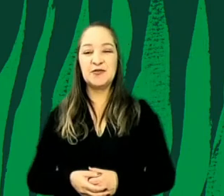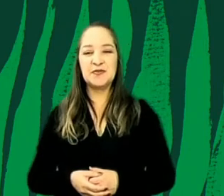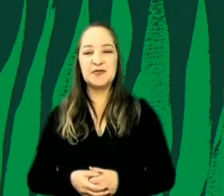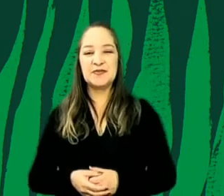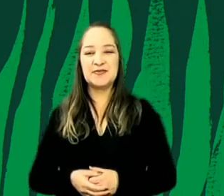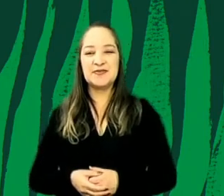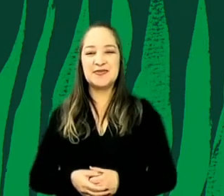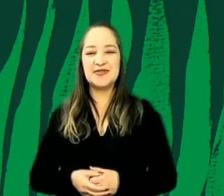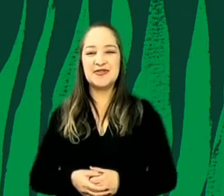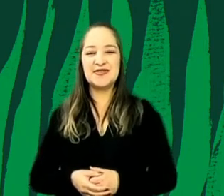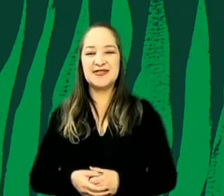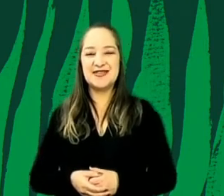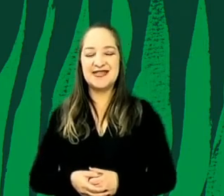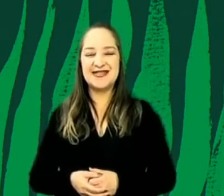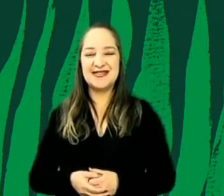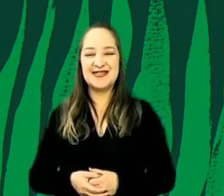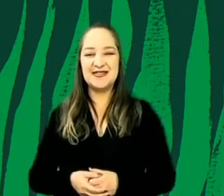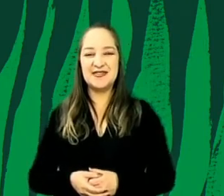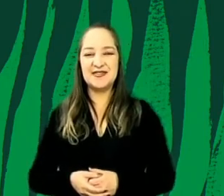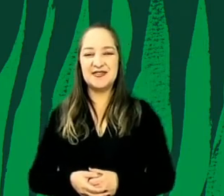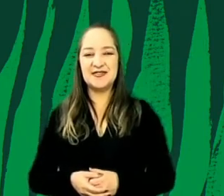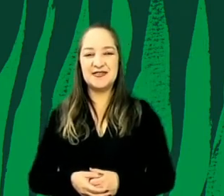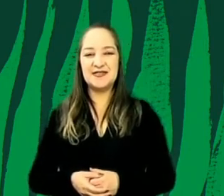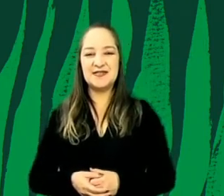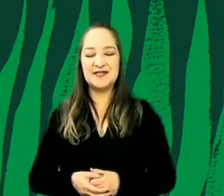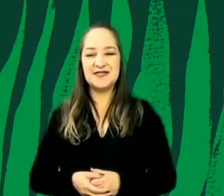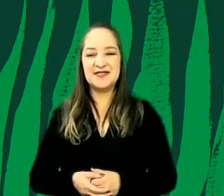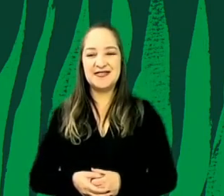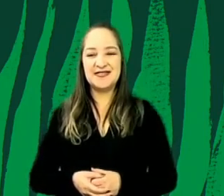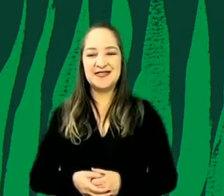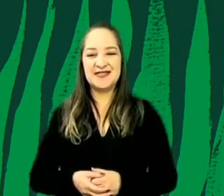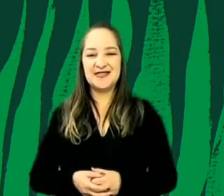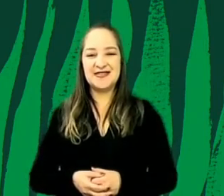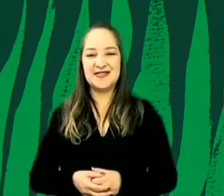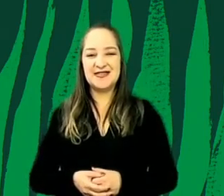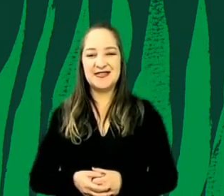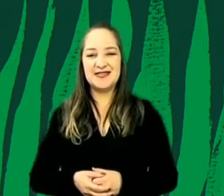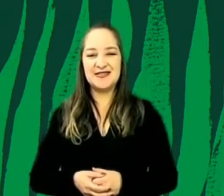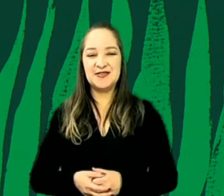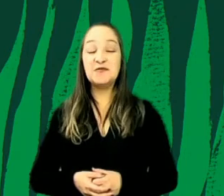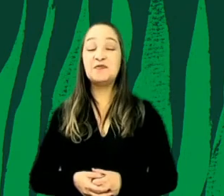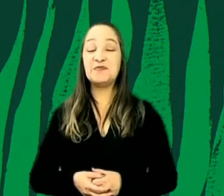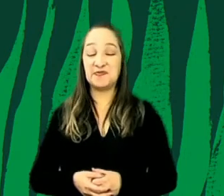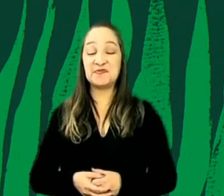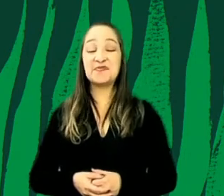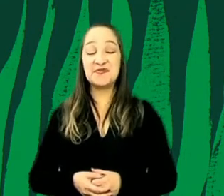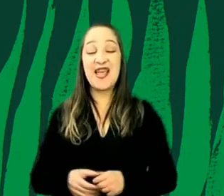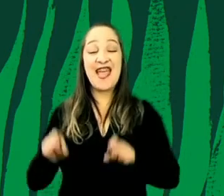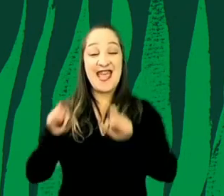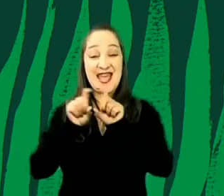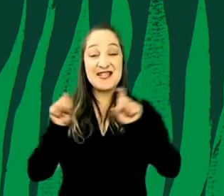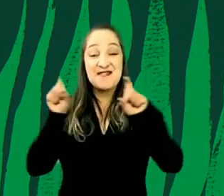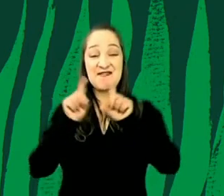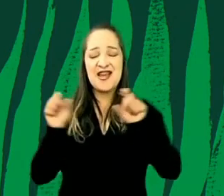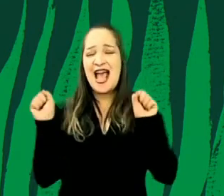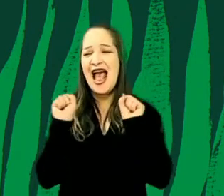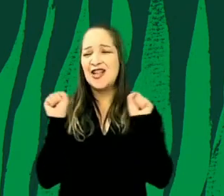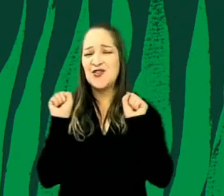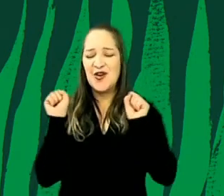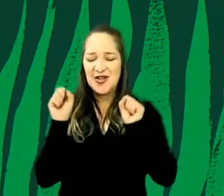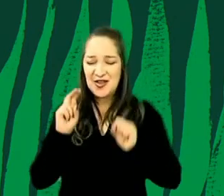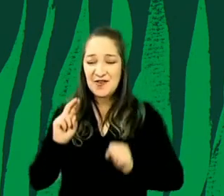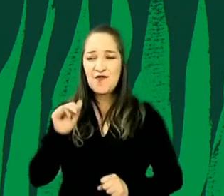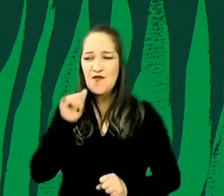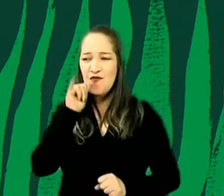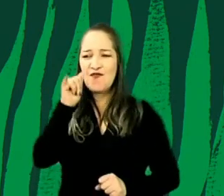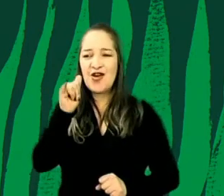I'm gonna. Go ahead. I'm gonna use that phrase. I can't wait. I can't wait to just